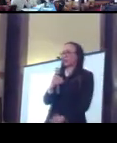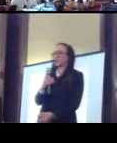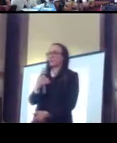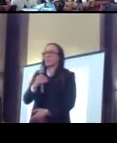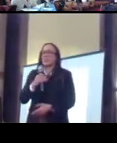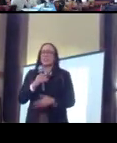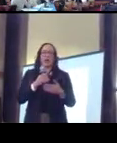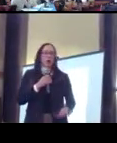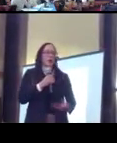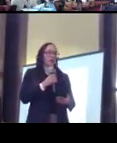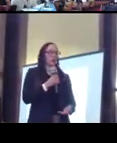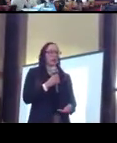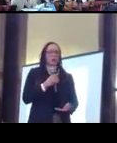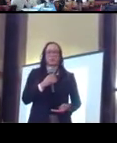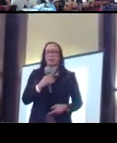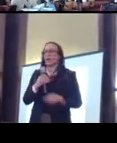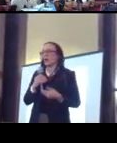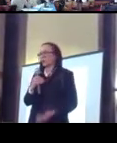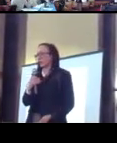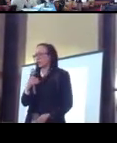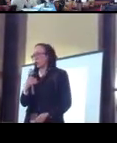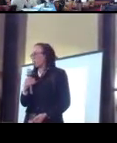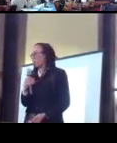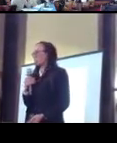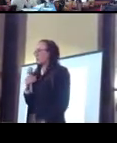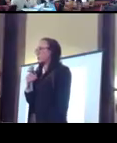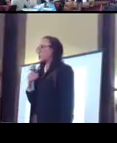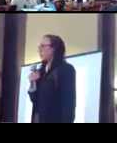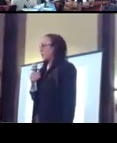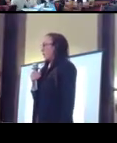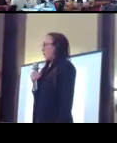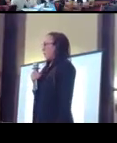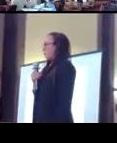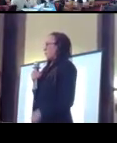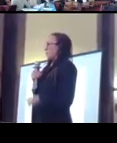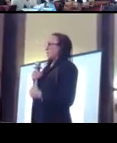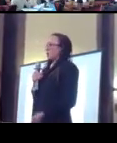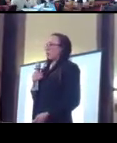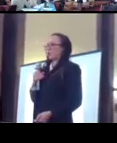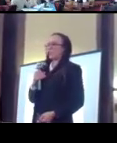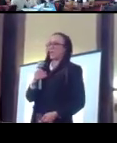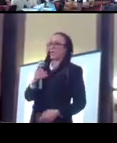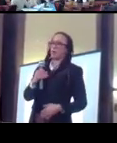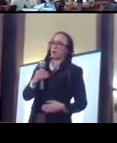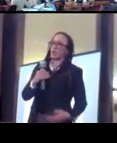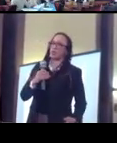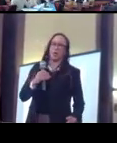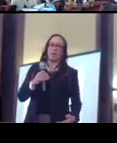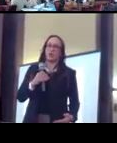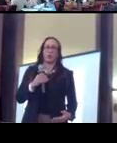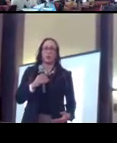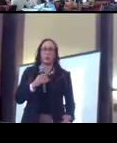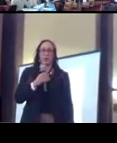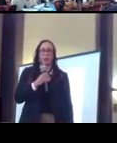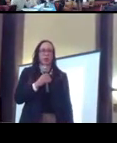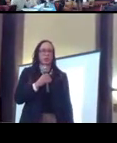created scenarios to help everyone understand how this document can be used. These are questions that came up time and